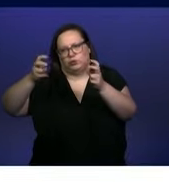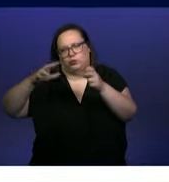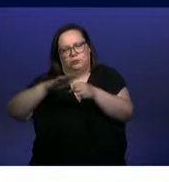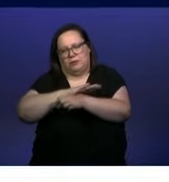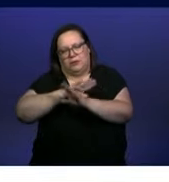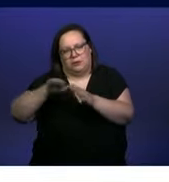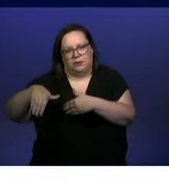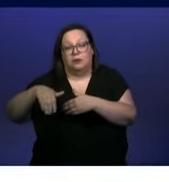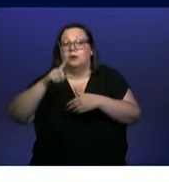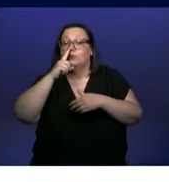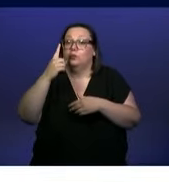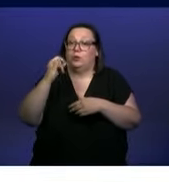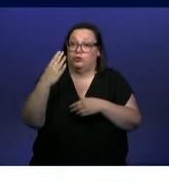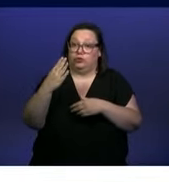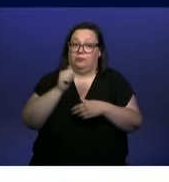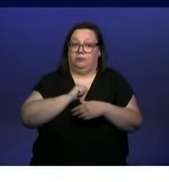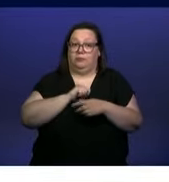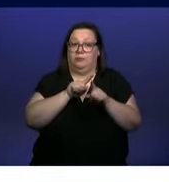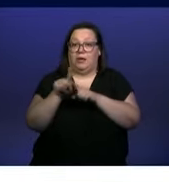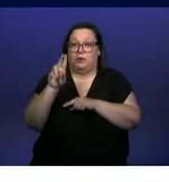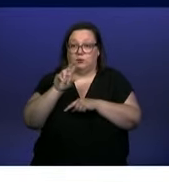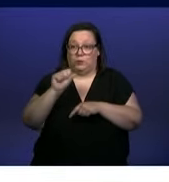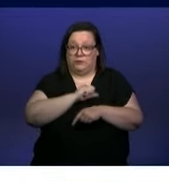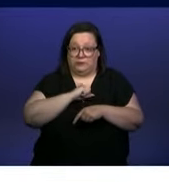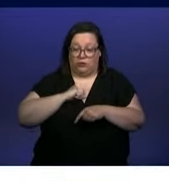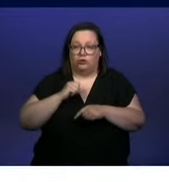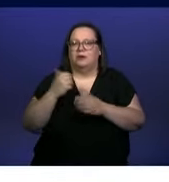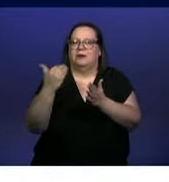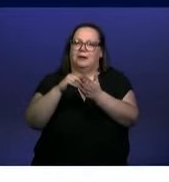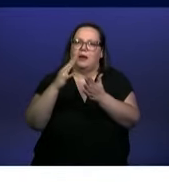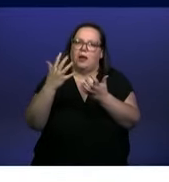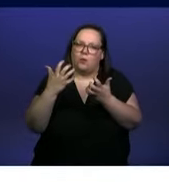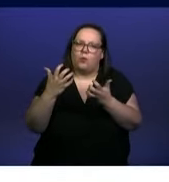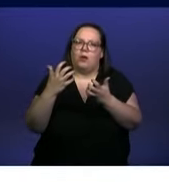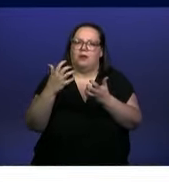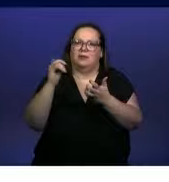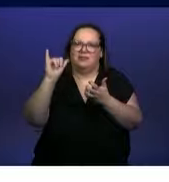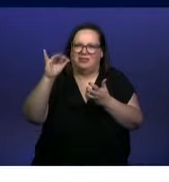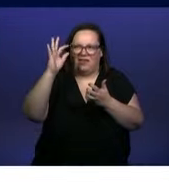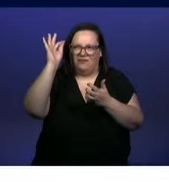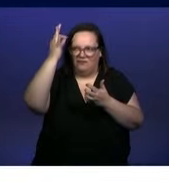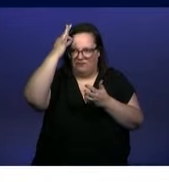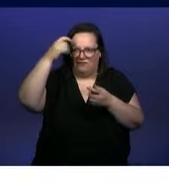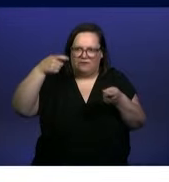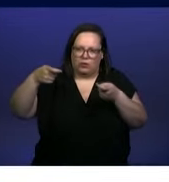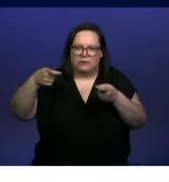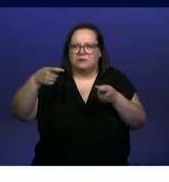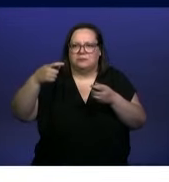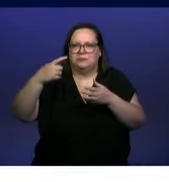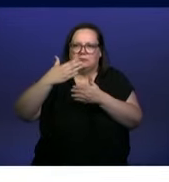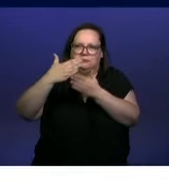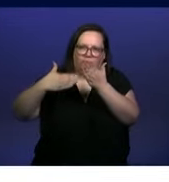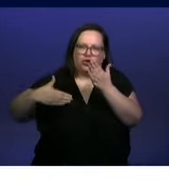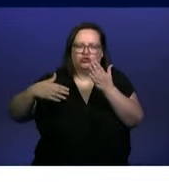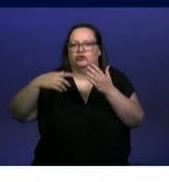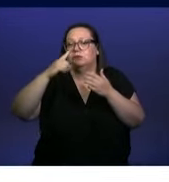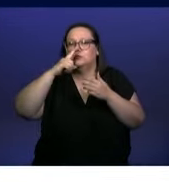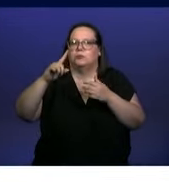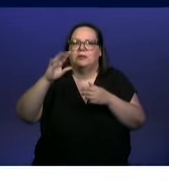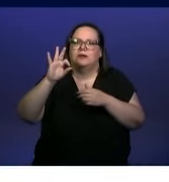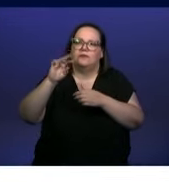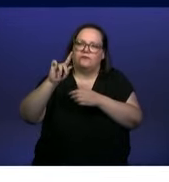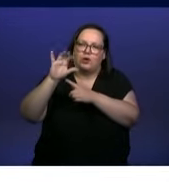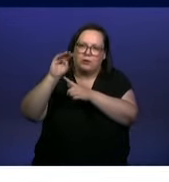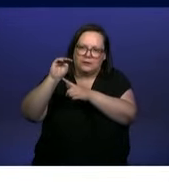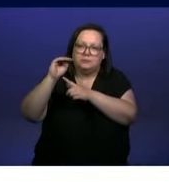of the jobs that I have as a United States Senator, again, I want to repair the fracture in federalism. Federalism, again, is this concept that the federal government needs to